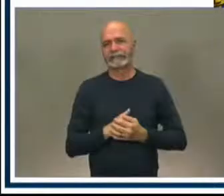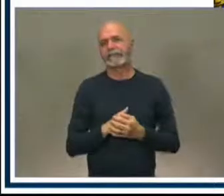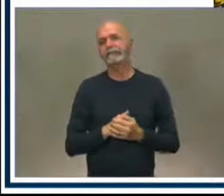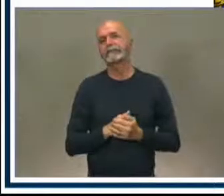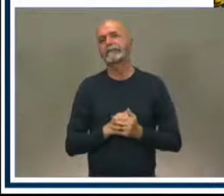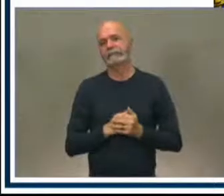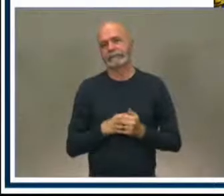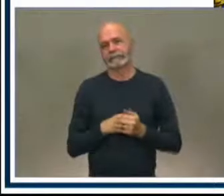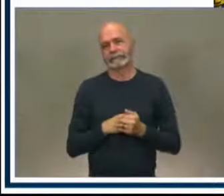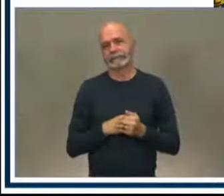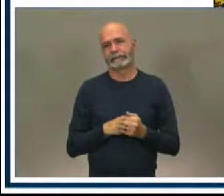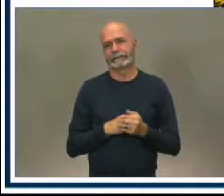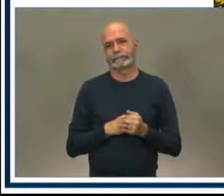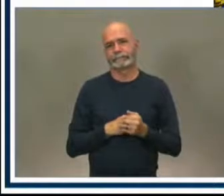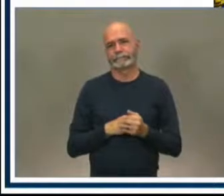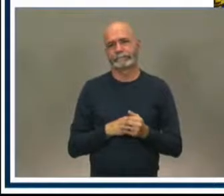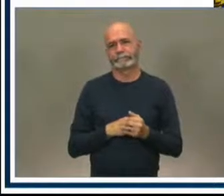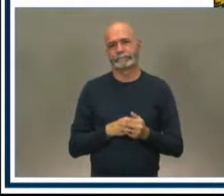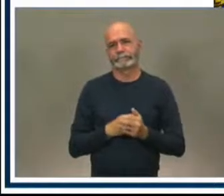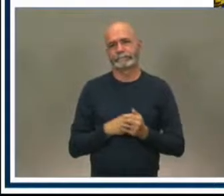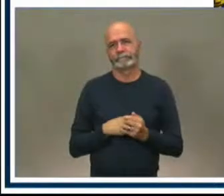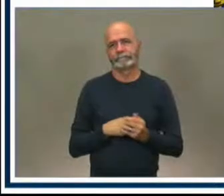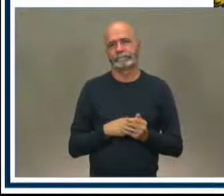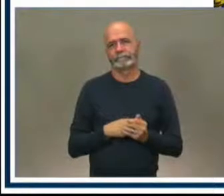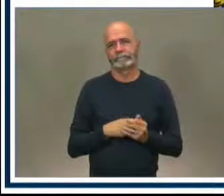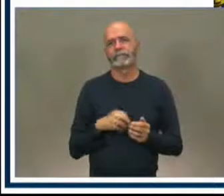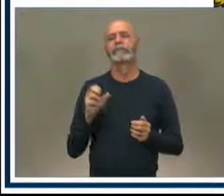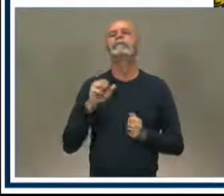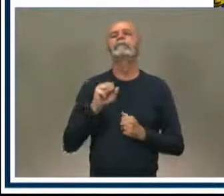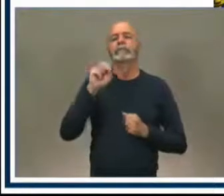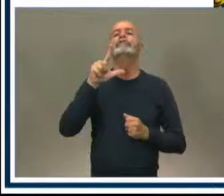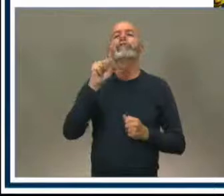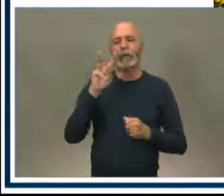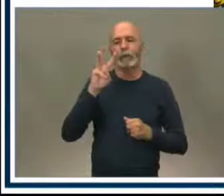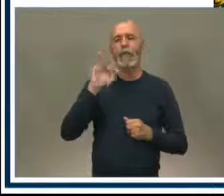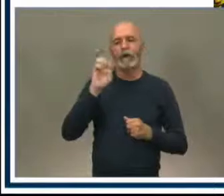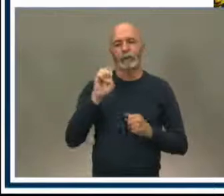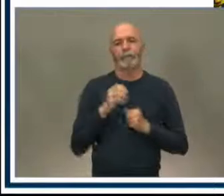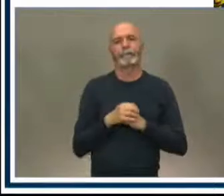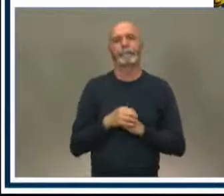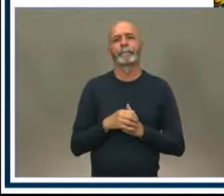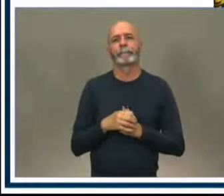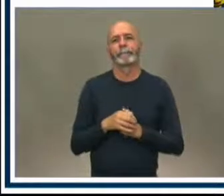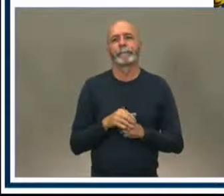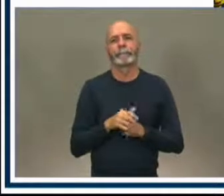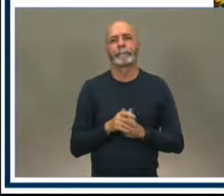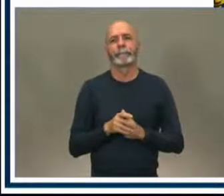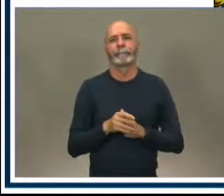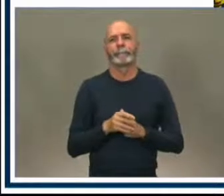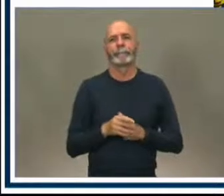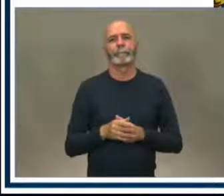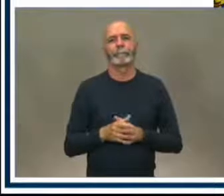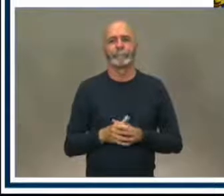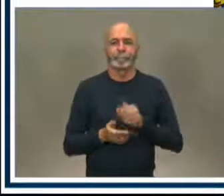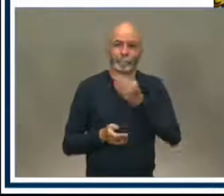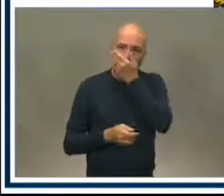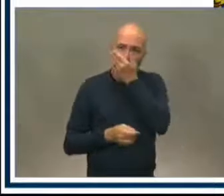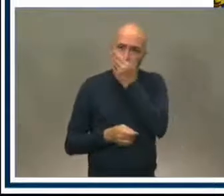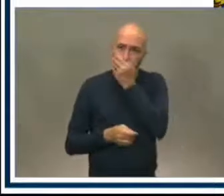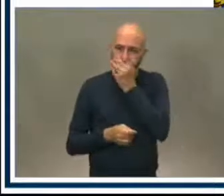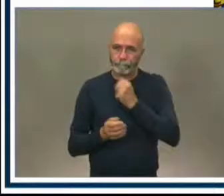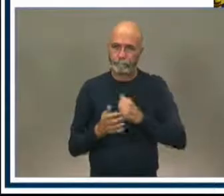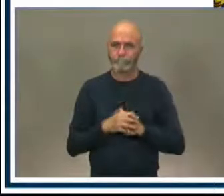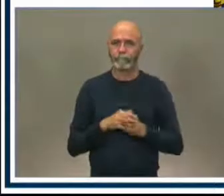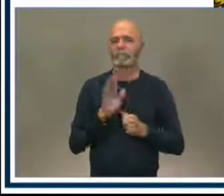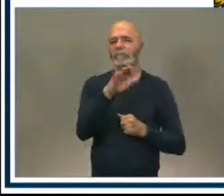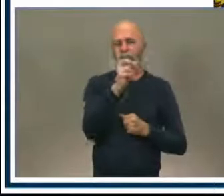to Chelsea Gould from Saltwire. Go ahead, Chelsea. Hi there. Dr. Strang, is the exposure notice